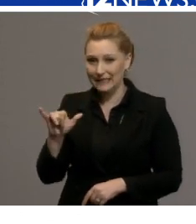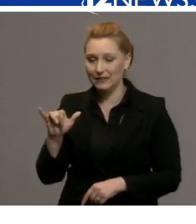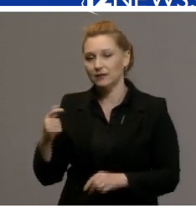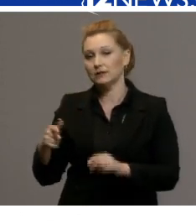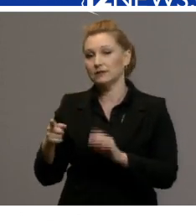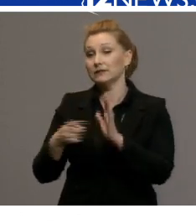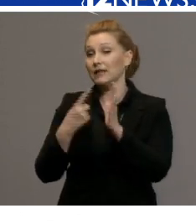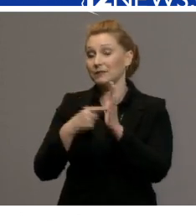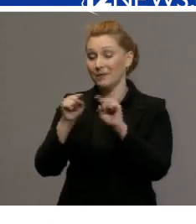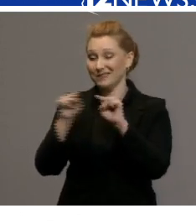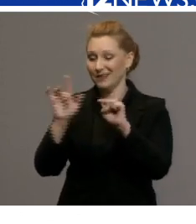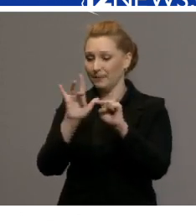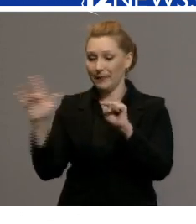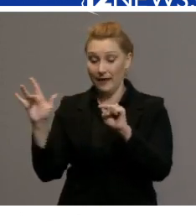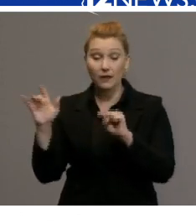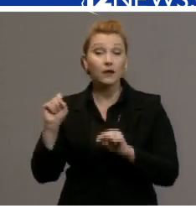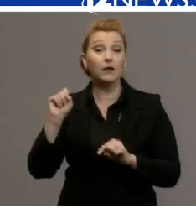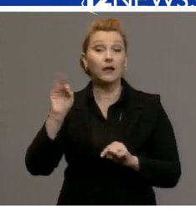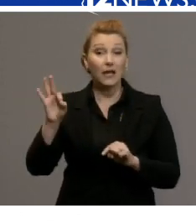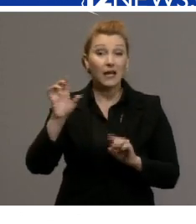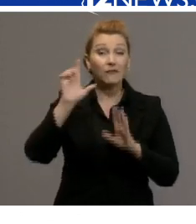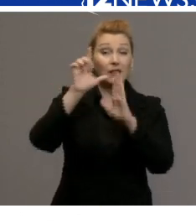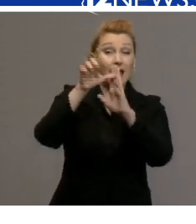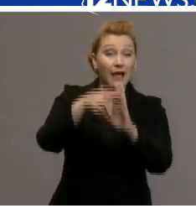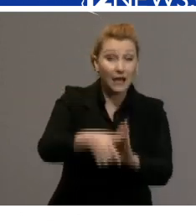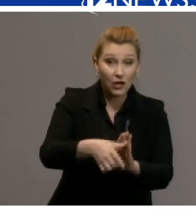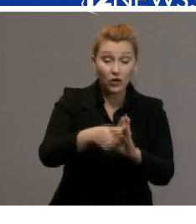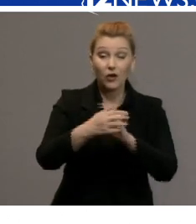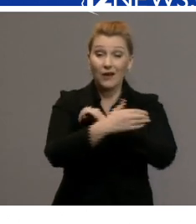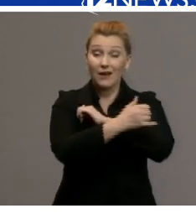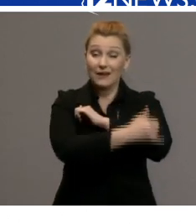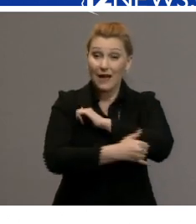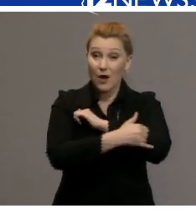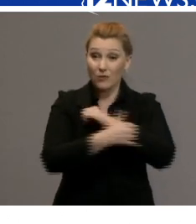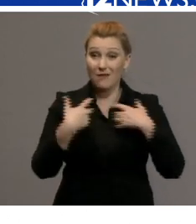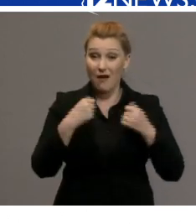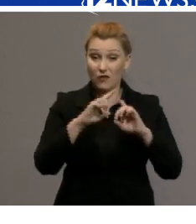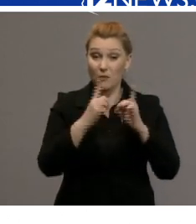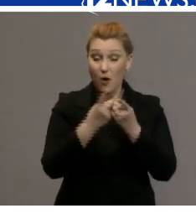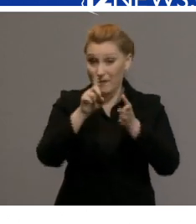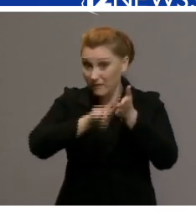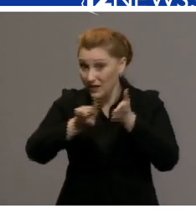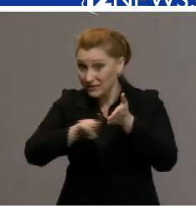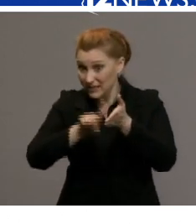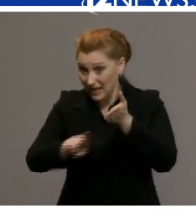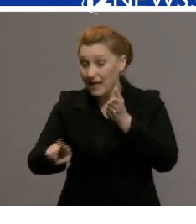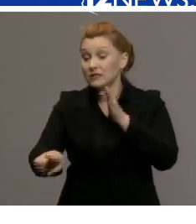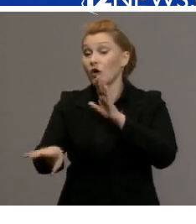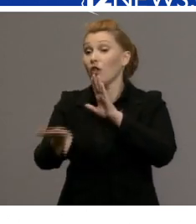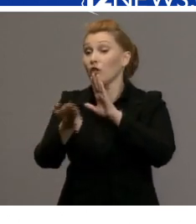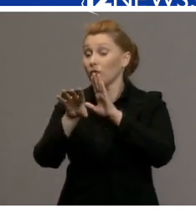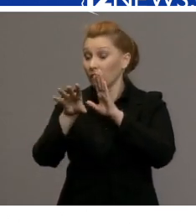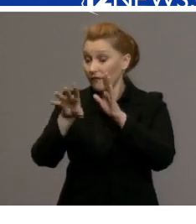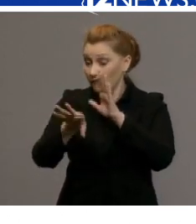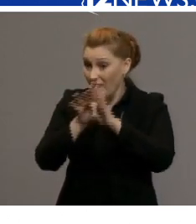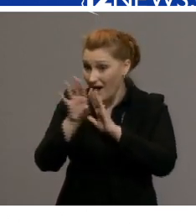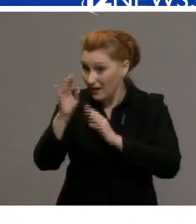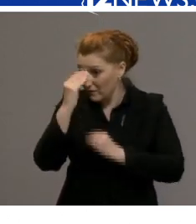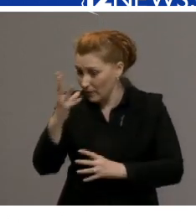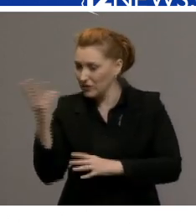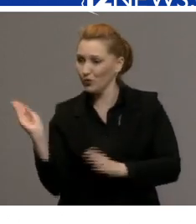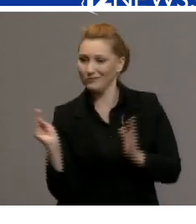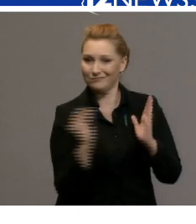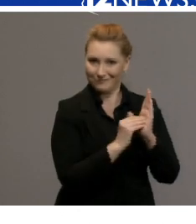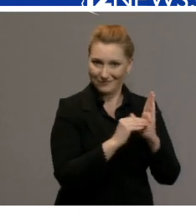if the county health departments investigate that case and go back and fill it in. But it doesn't always get filled in. That's something